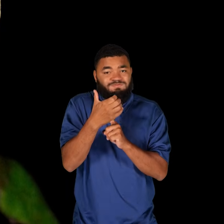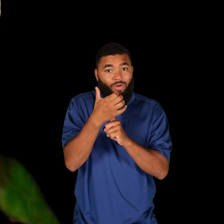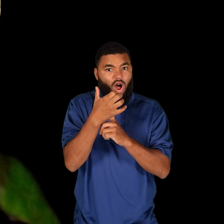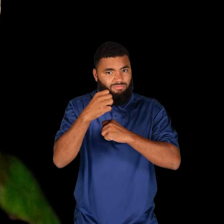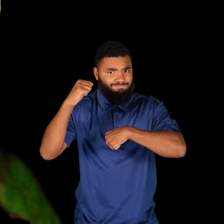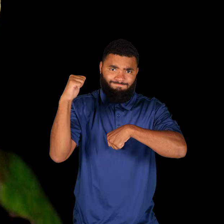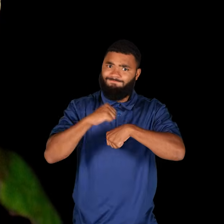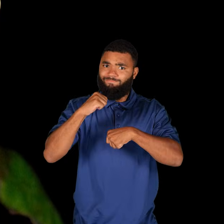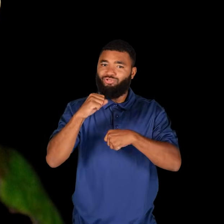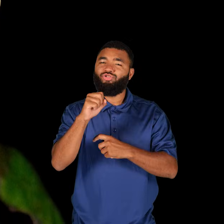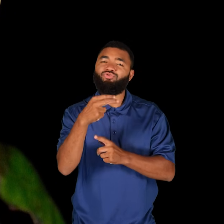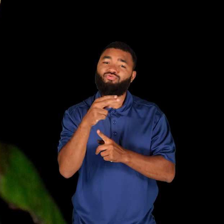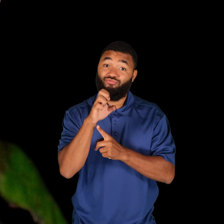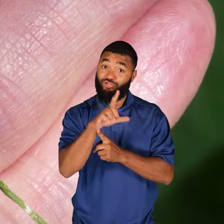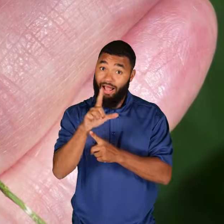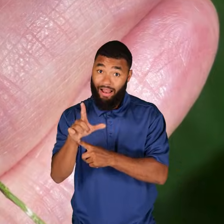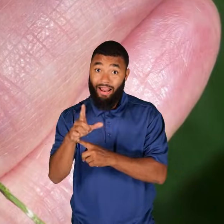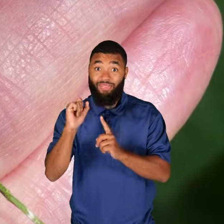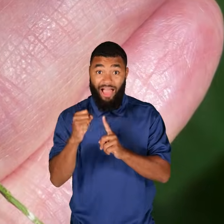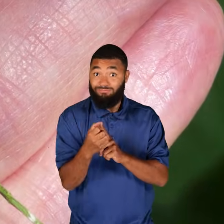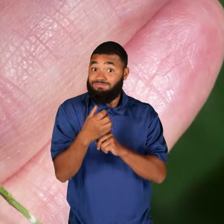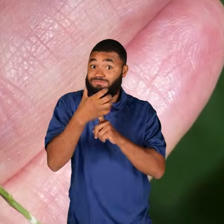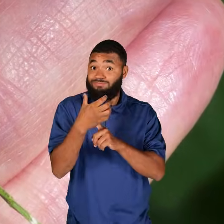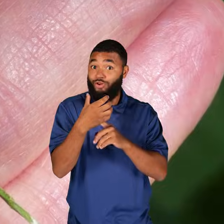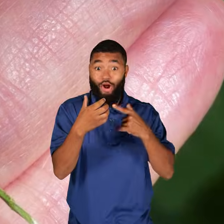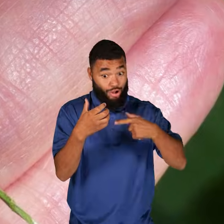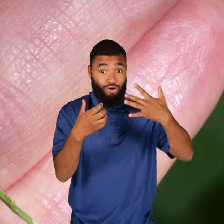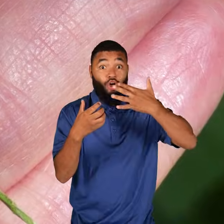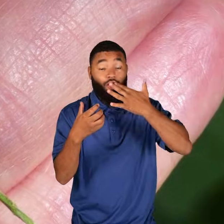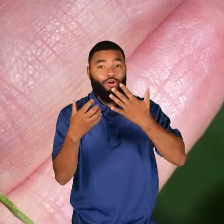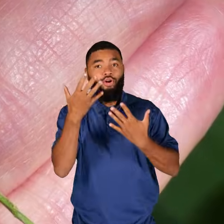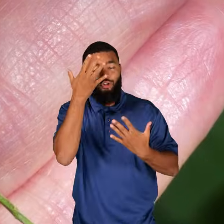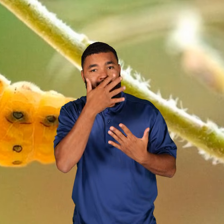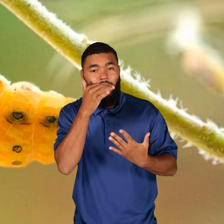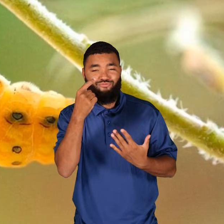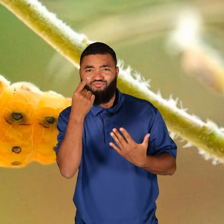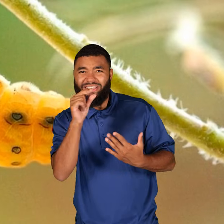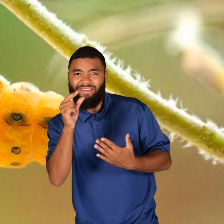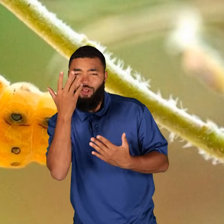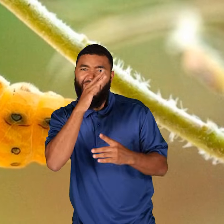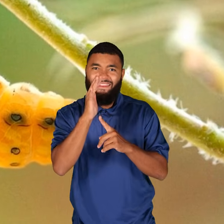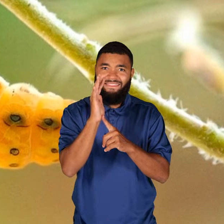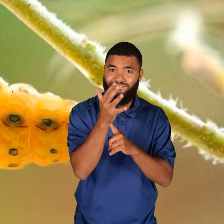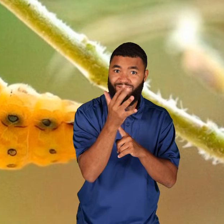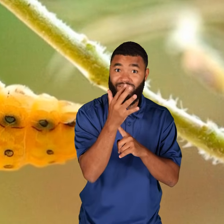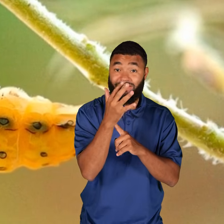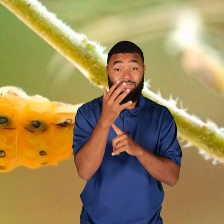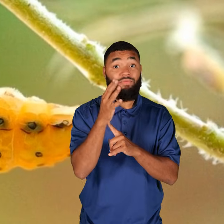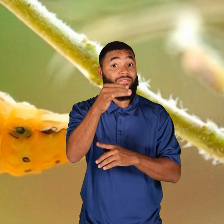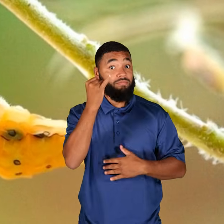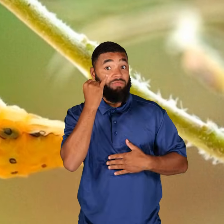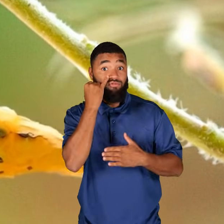it transforms into a butterfly. The chrysalis looks like a curled-up leaf, If the caterpillar makes its chrysalis